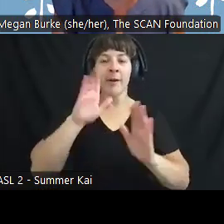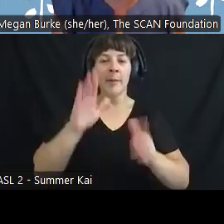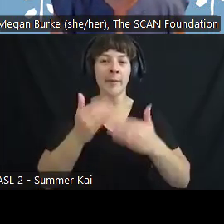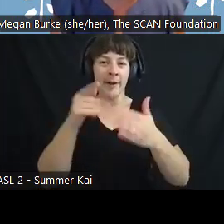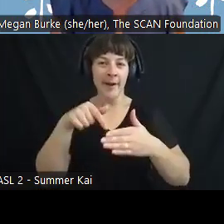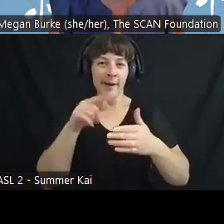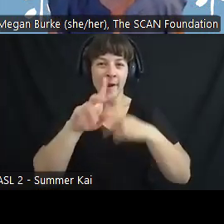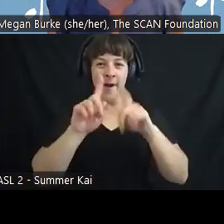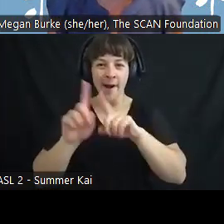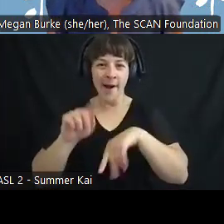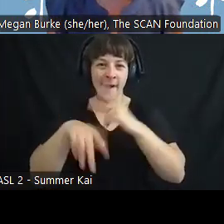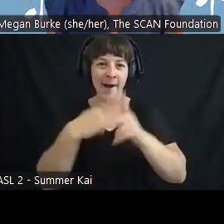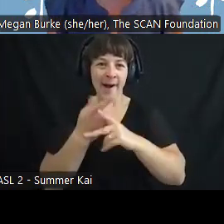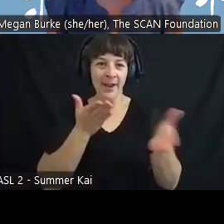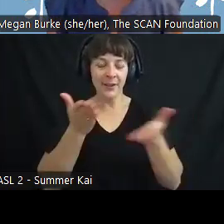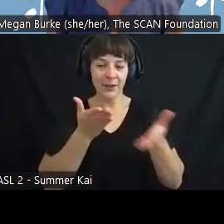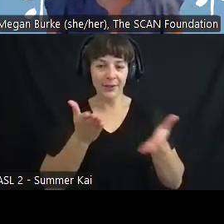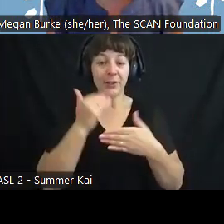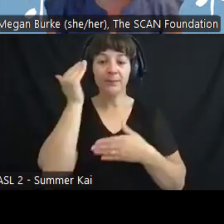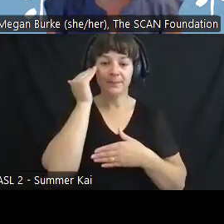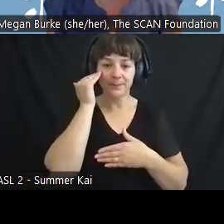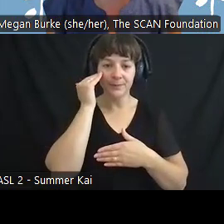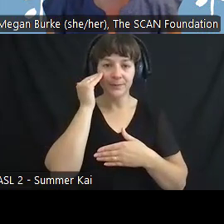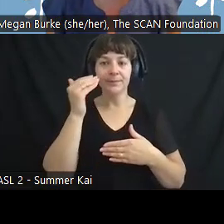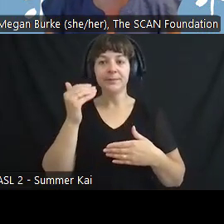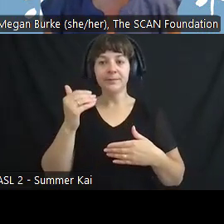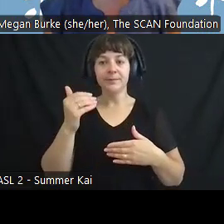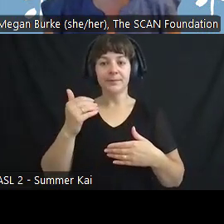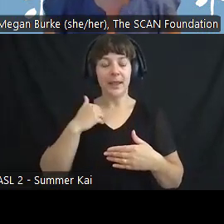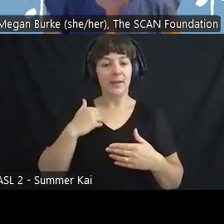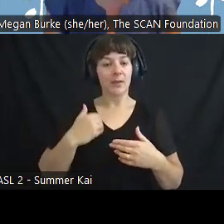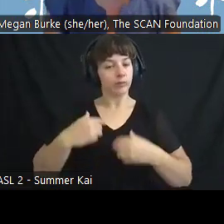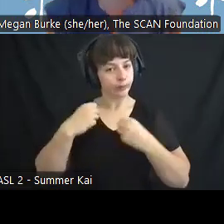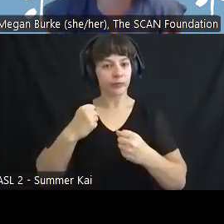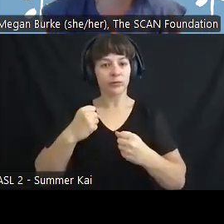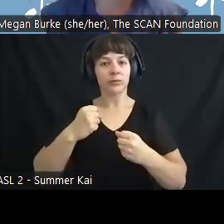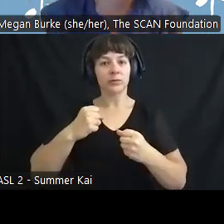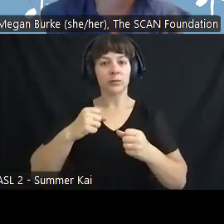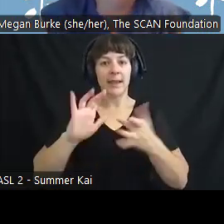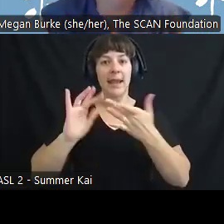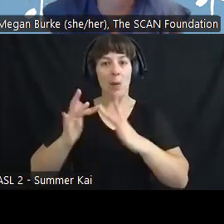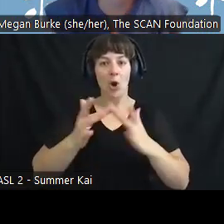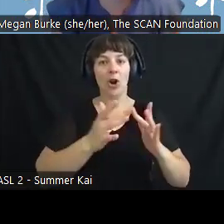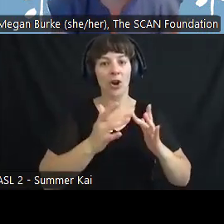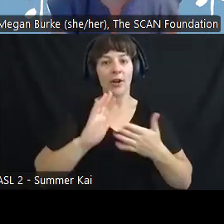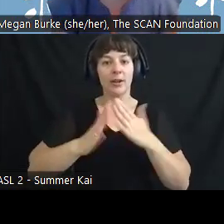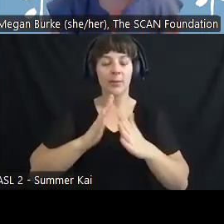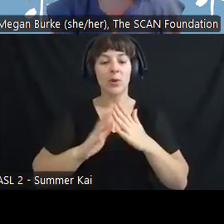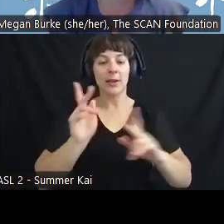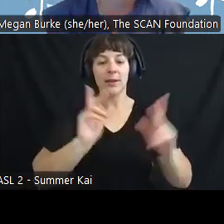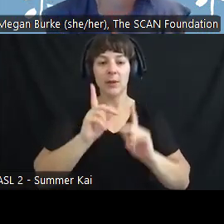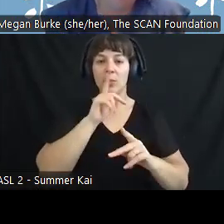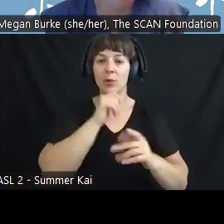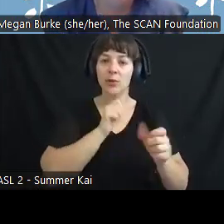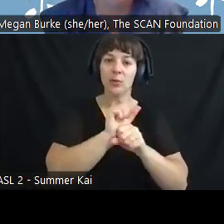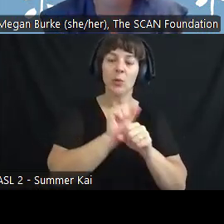services, knowing that there is a robust network of folks who have worked with